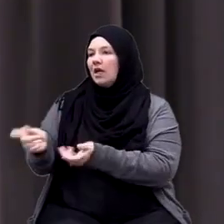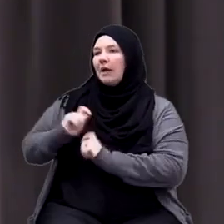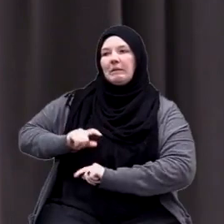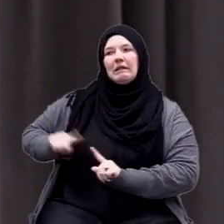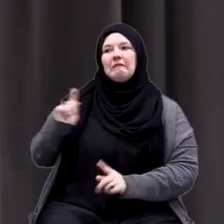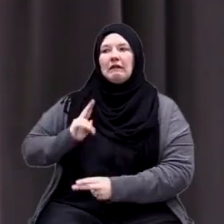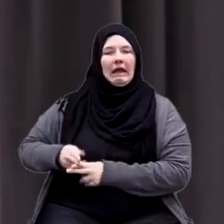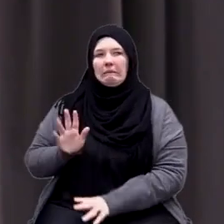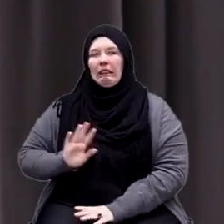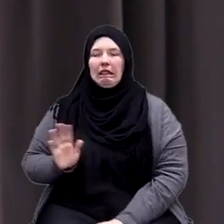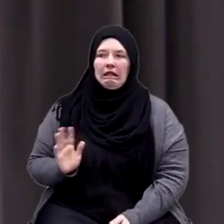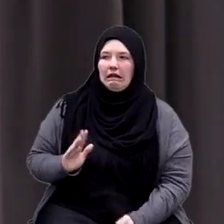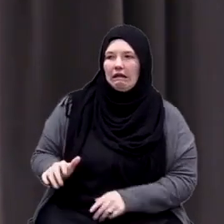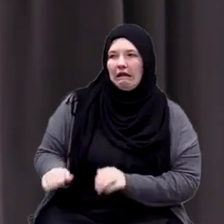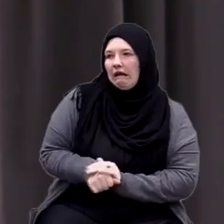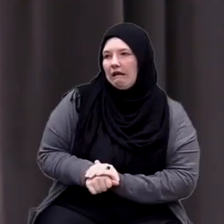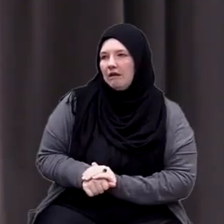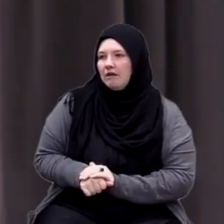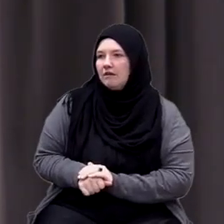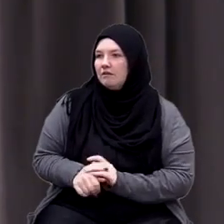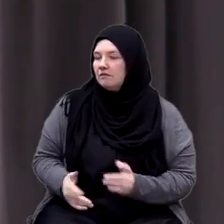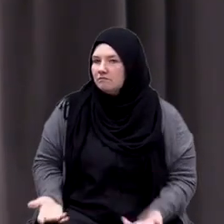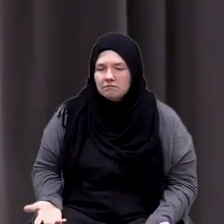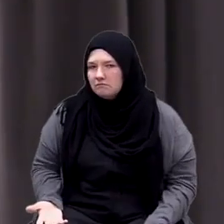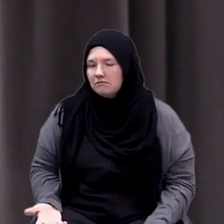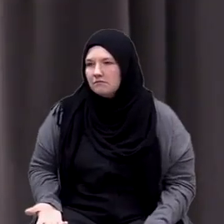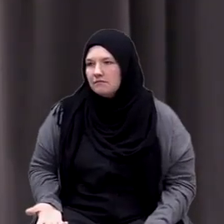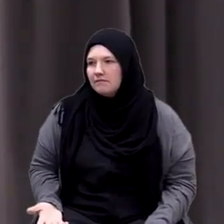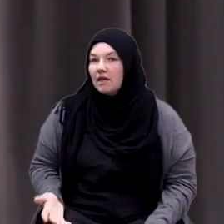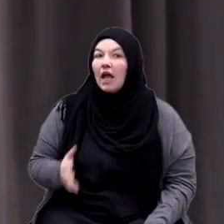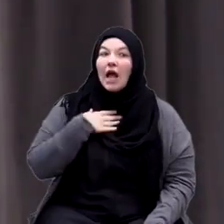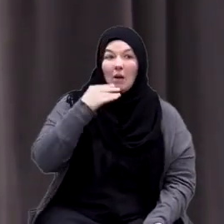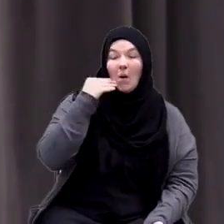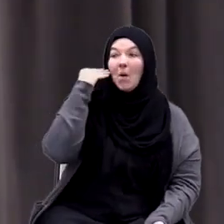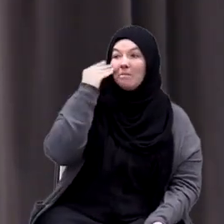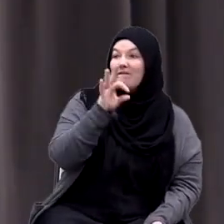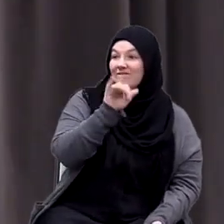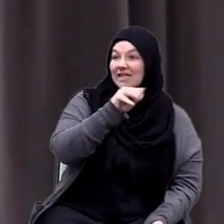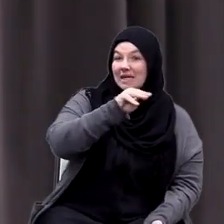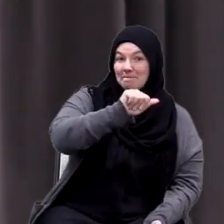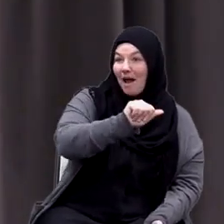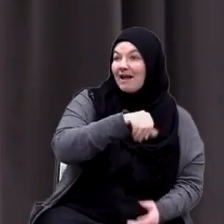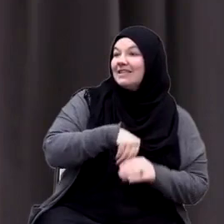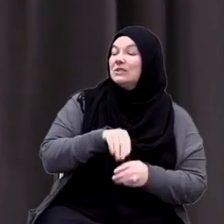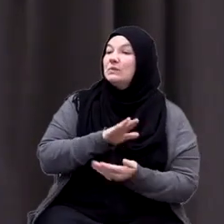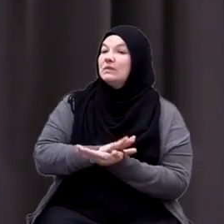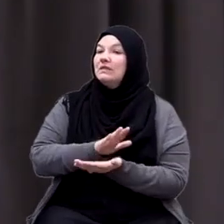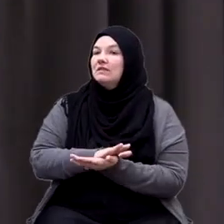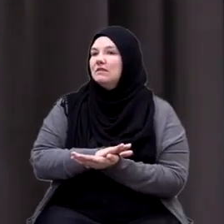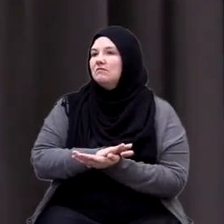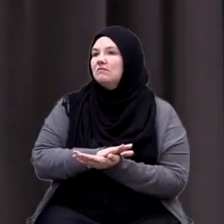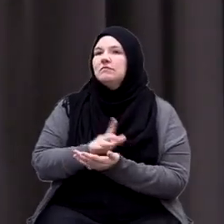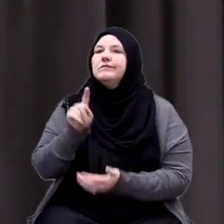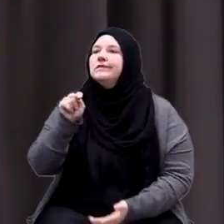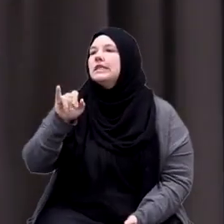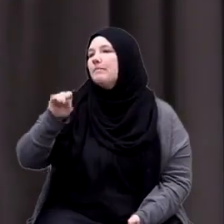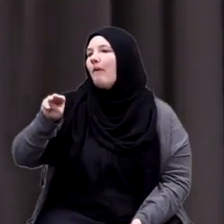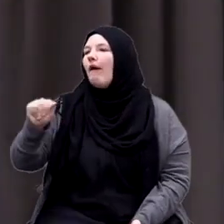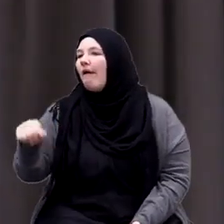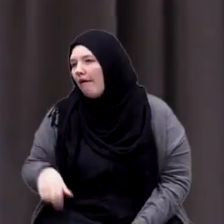names. So at home it is Fatima, but in the school it is some other